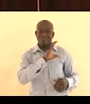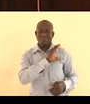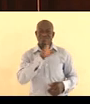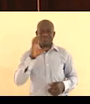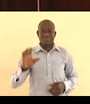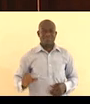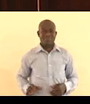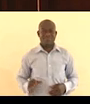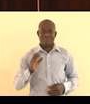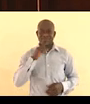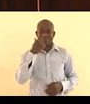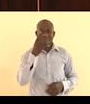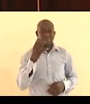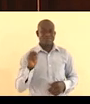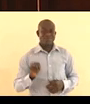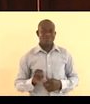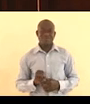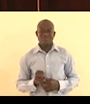Christ is telling them